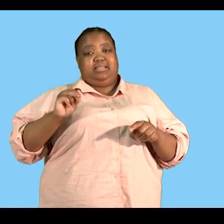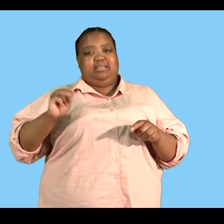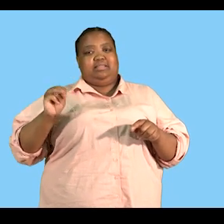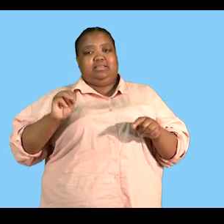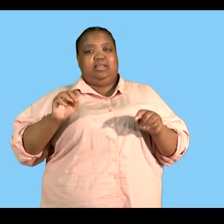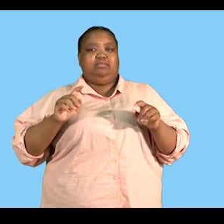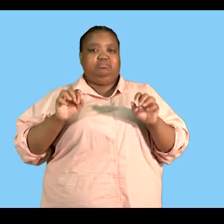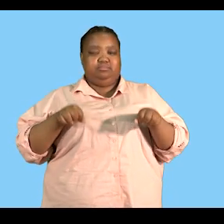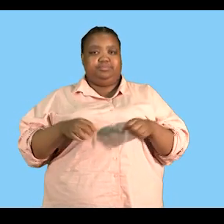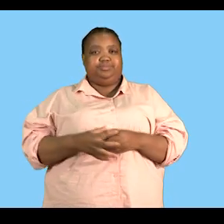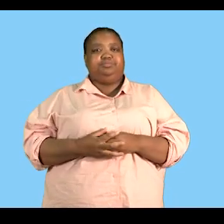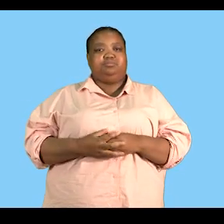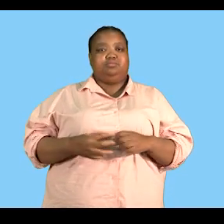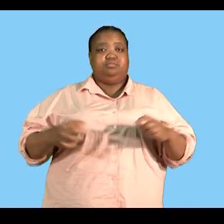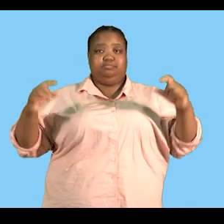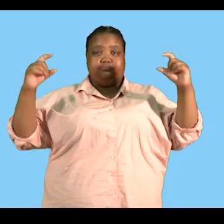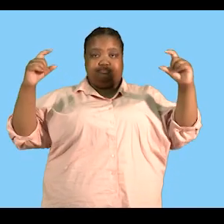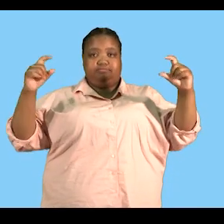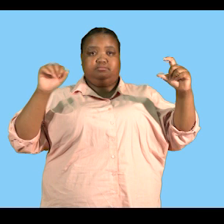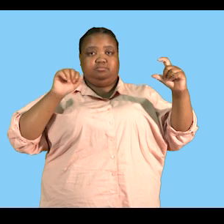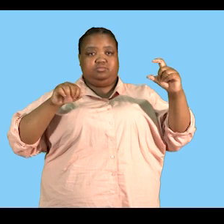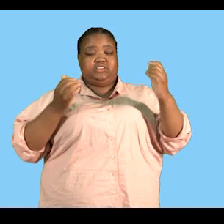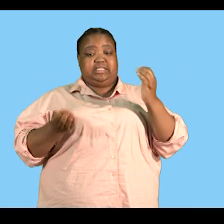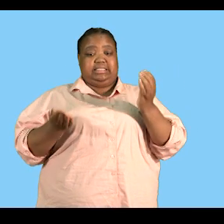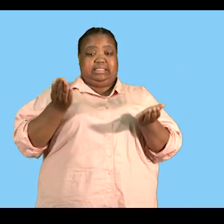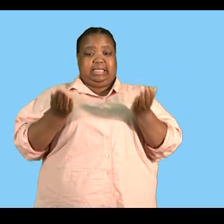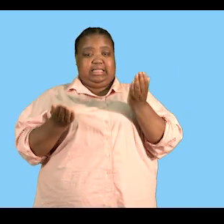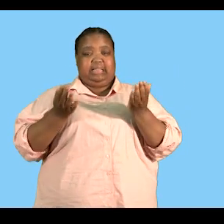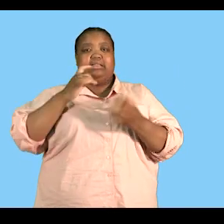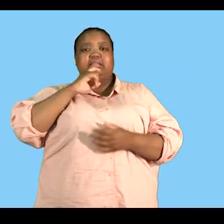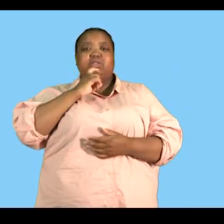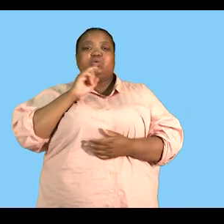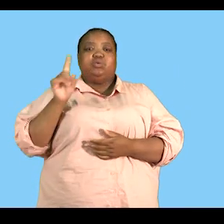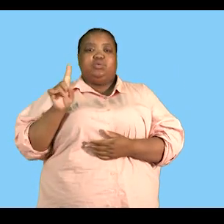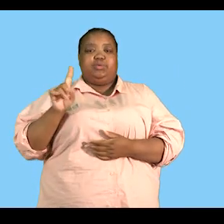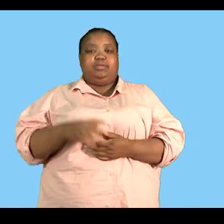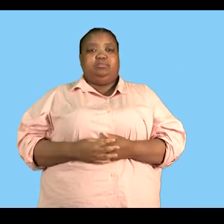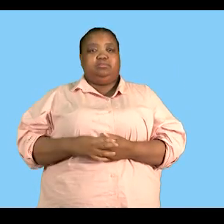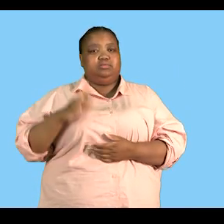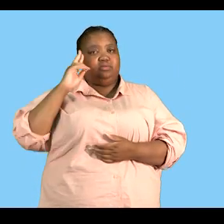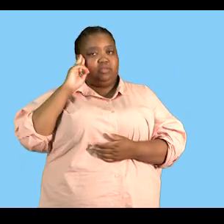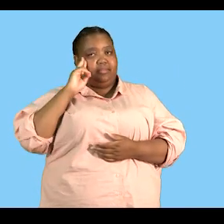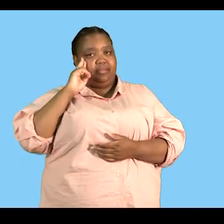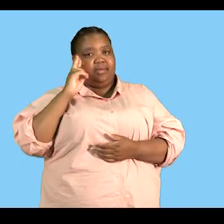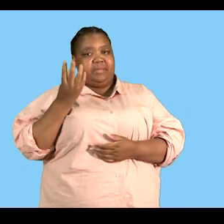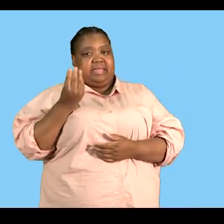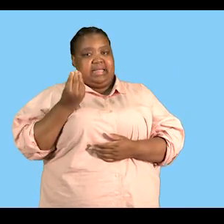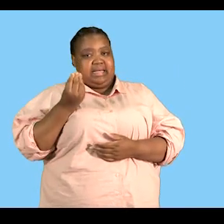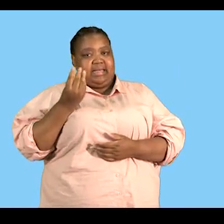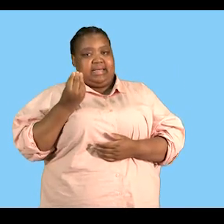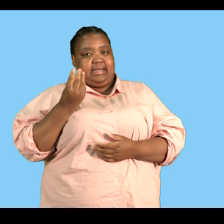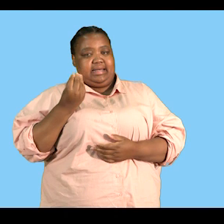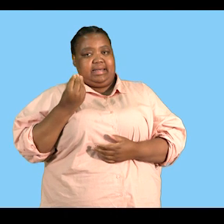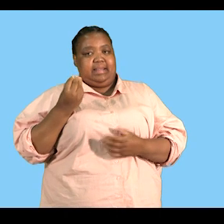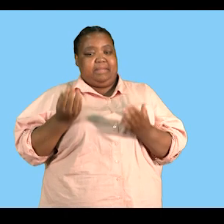Refer to the diagram below and identify the type of scale used. Now remember, we've got a number